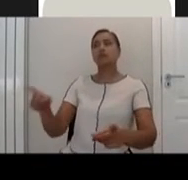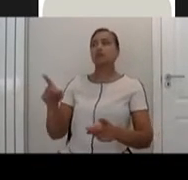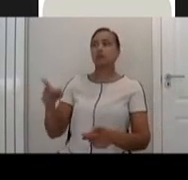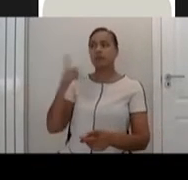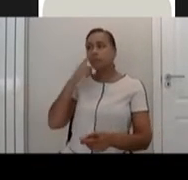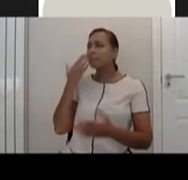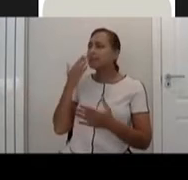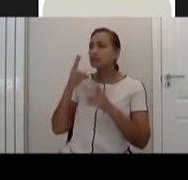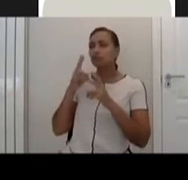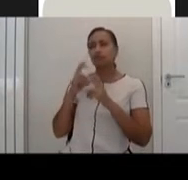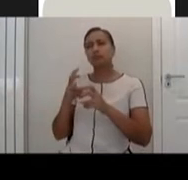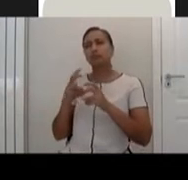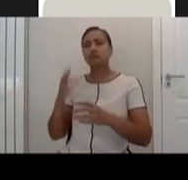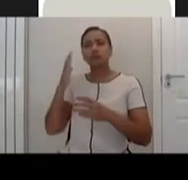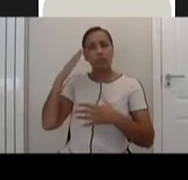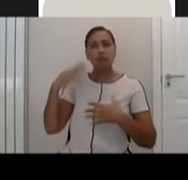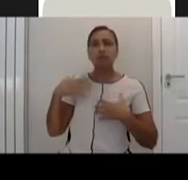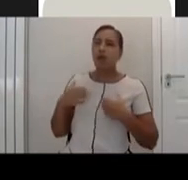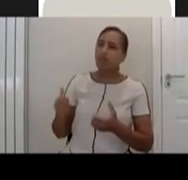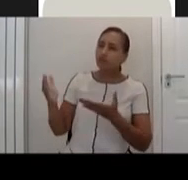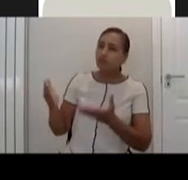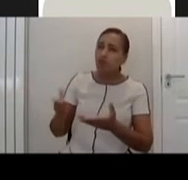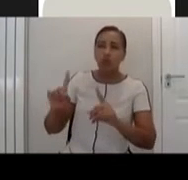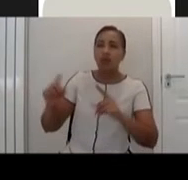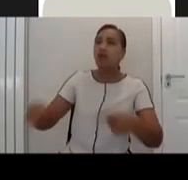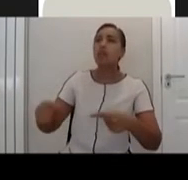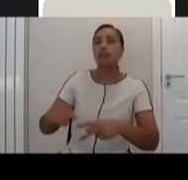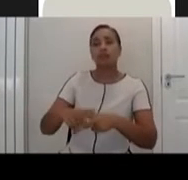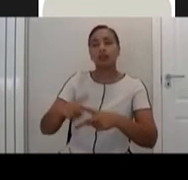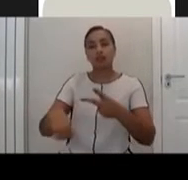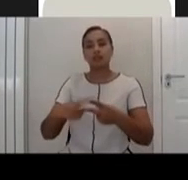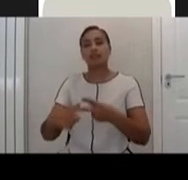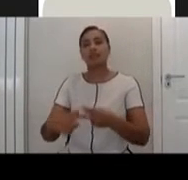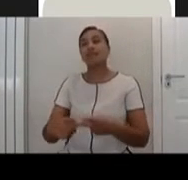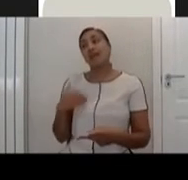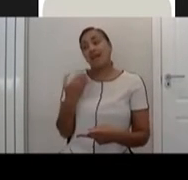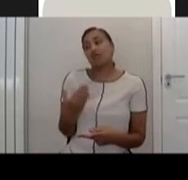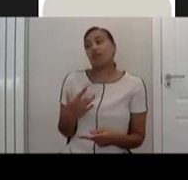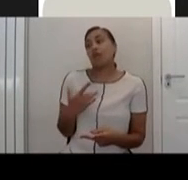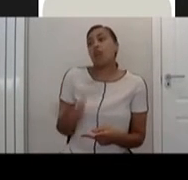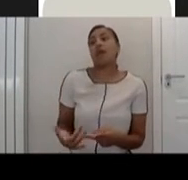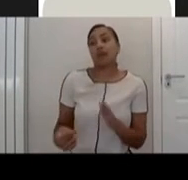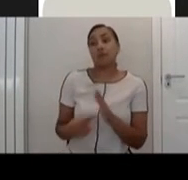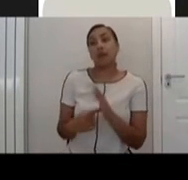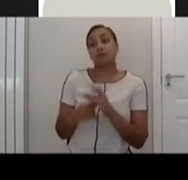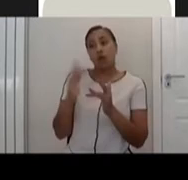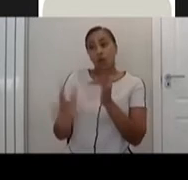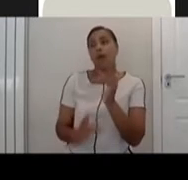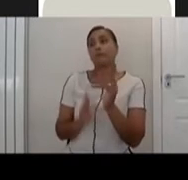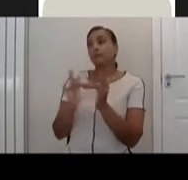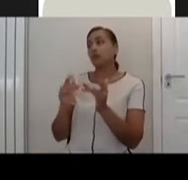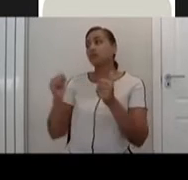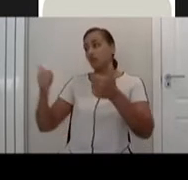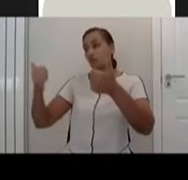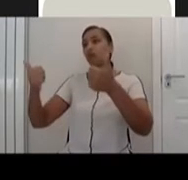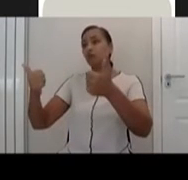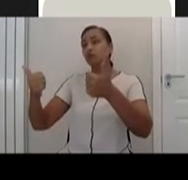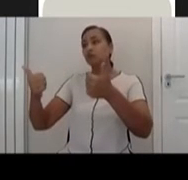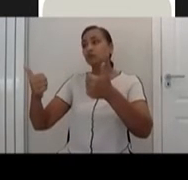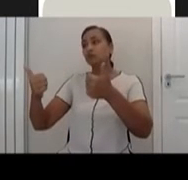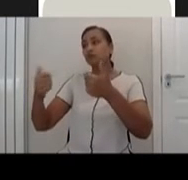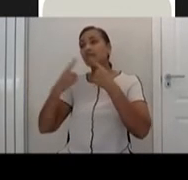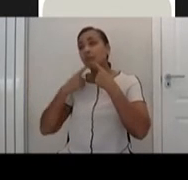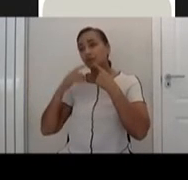or advice around mental health, the NHS Every Mind Matters website is a very, very good one,